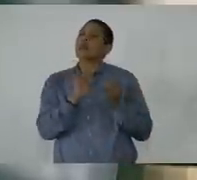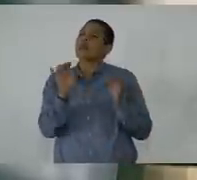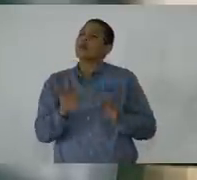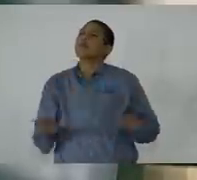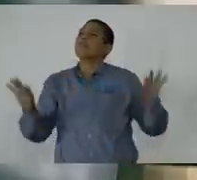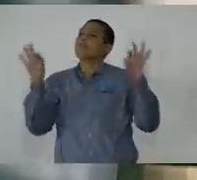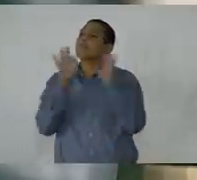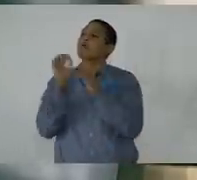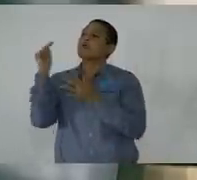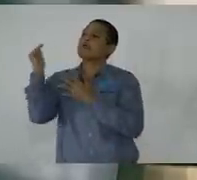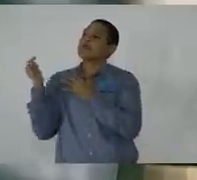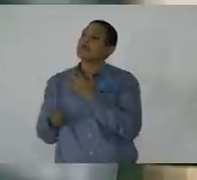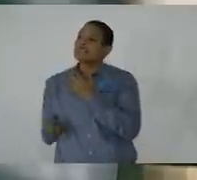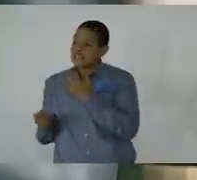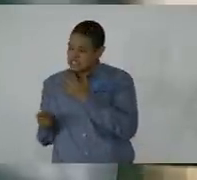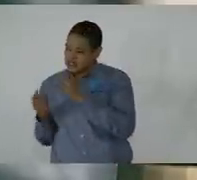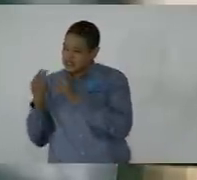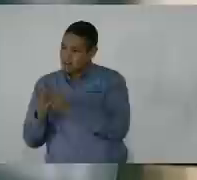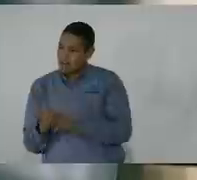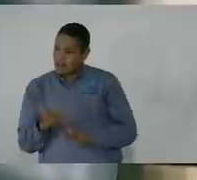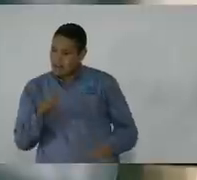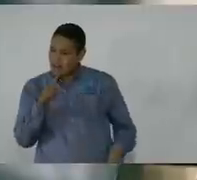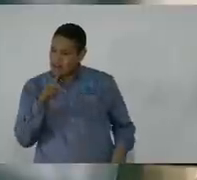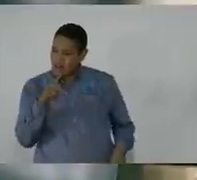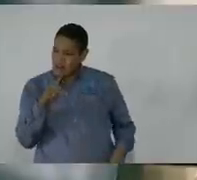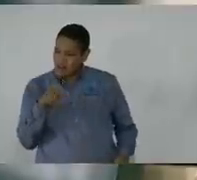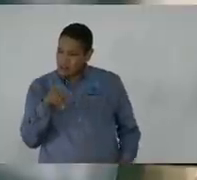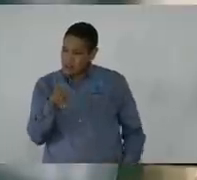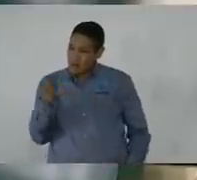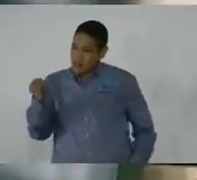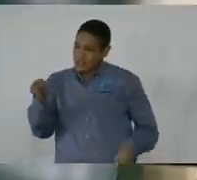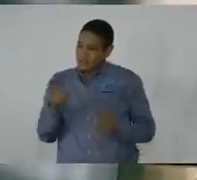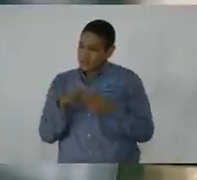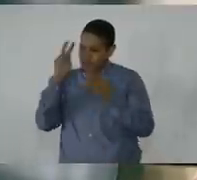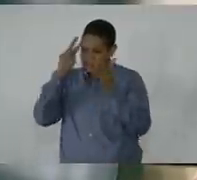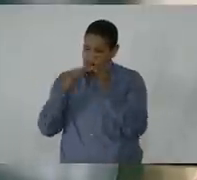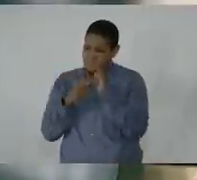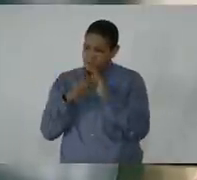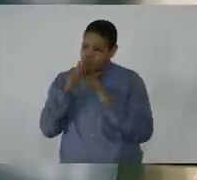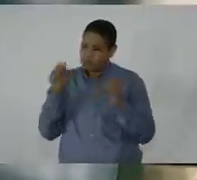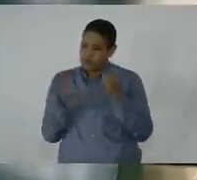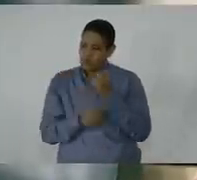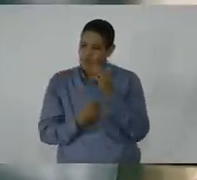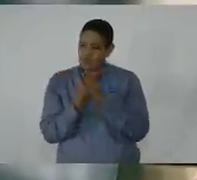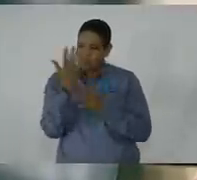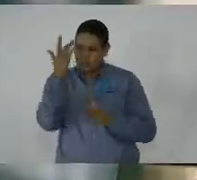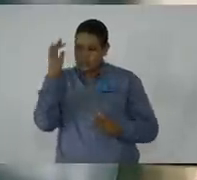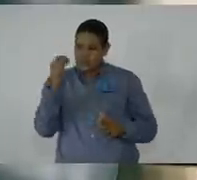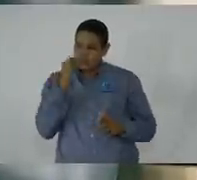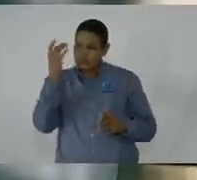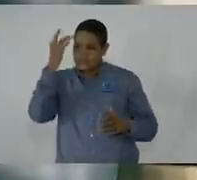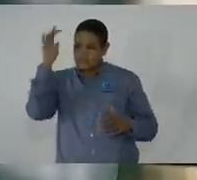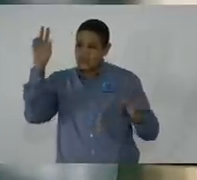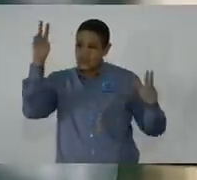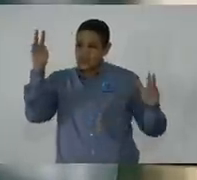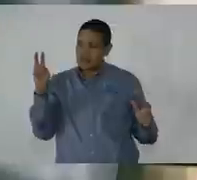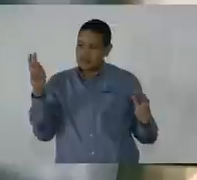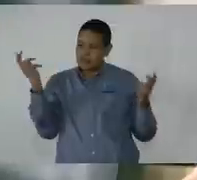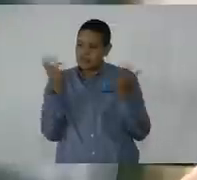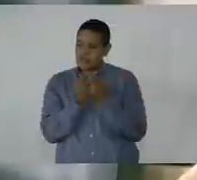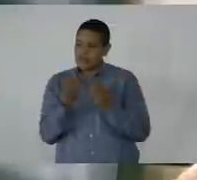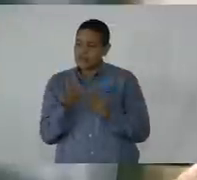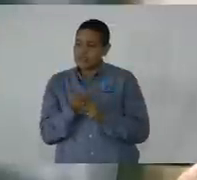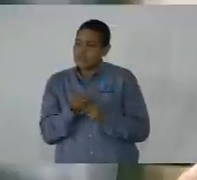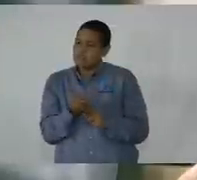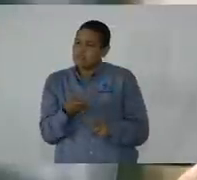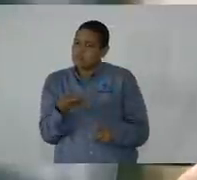important initiative called Planting with a Purpose. It will fall under the Grow Smart, Eat Smart theme. And what is that